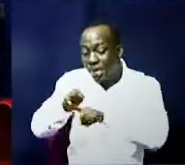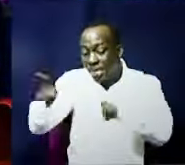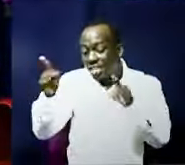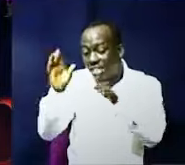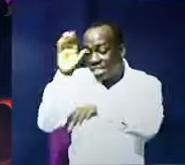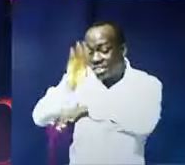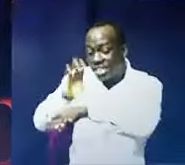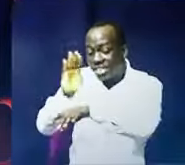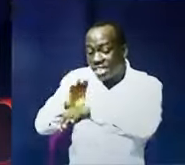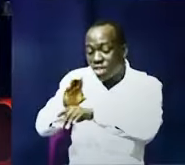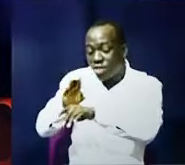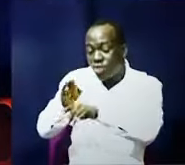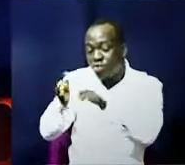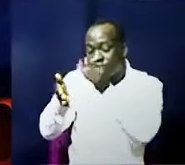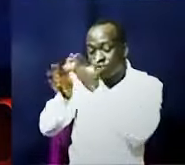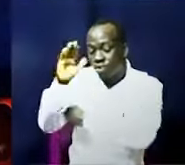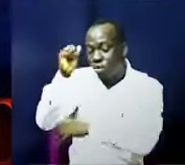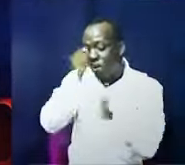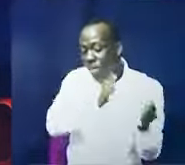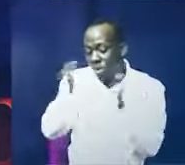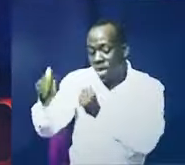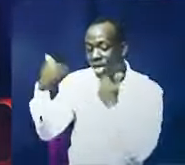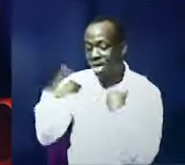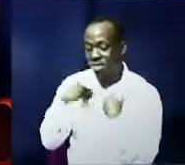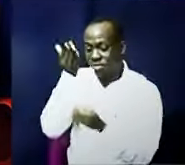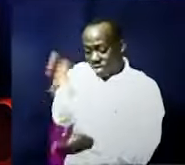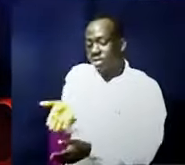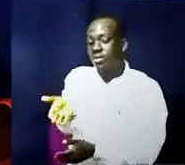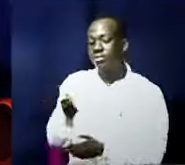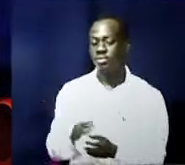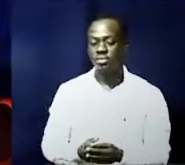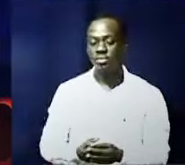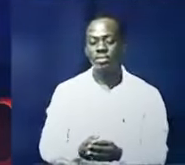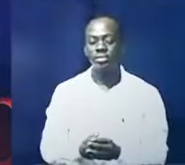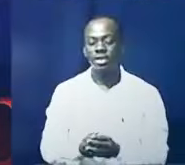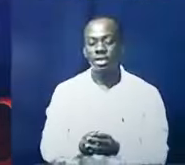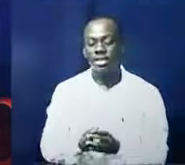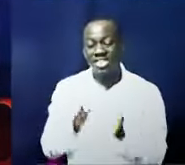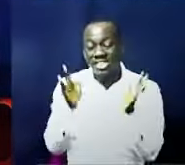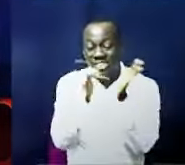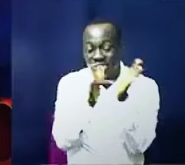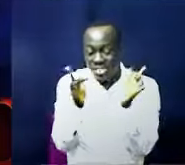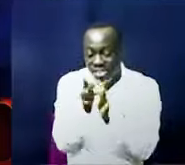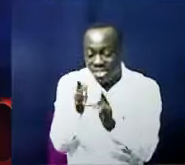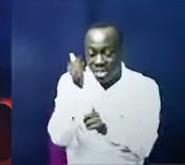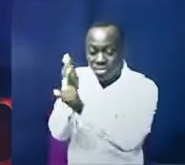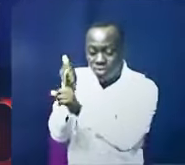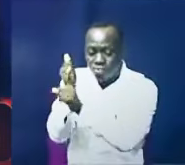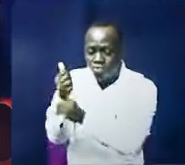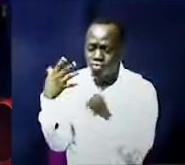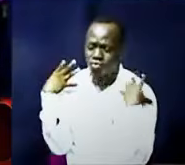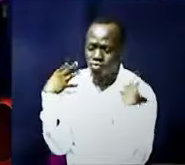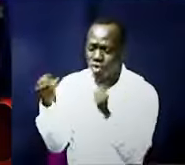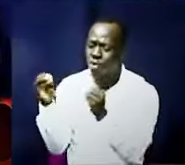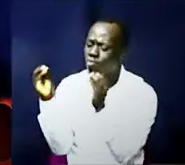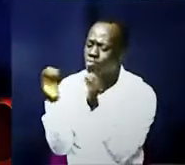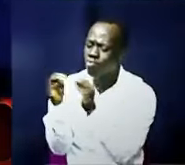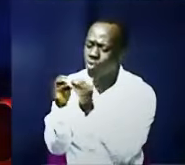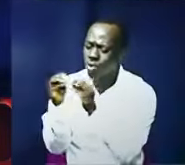Ghost. And Jesus healed many who had various diseases.